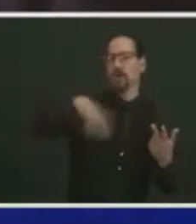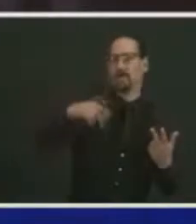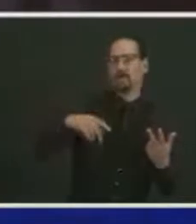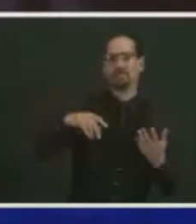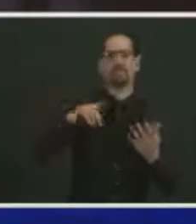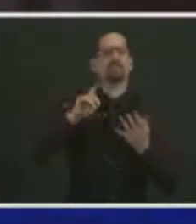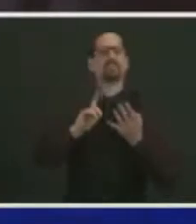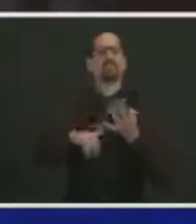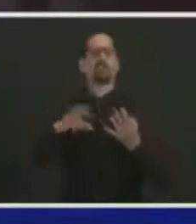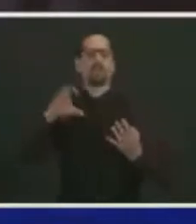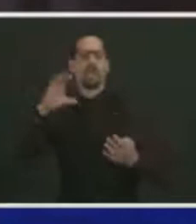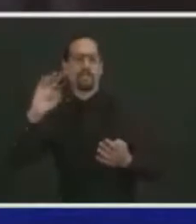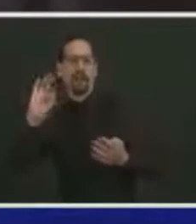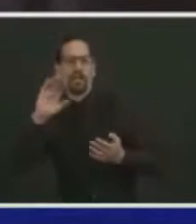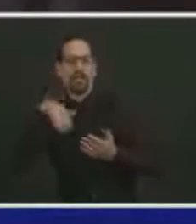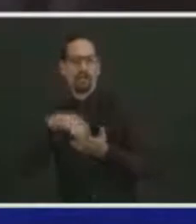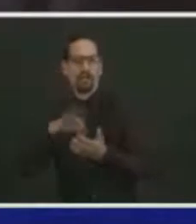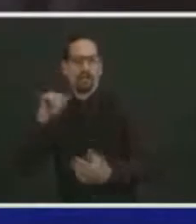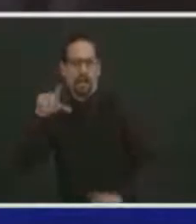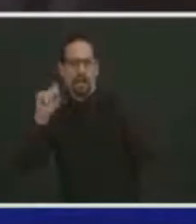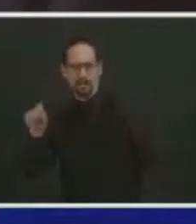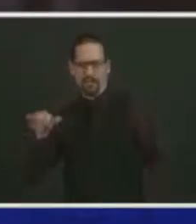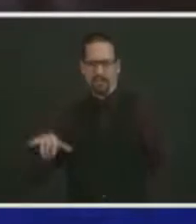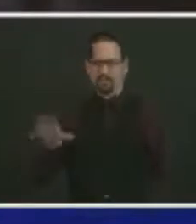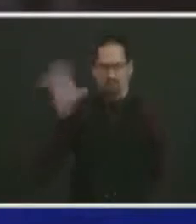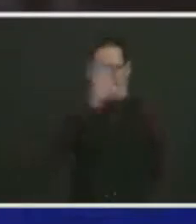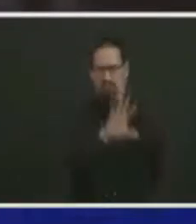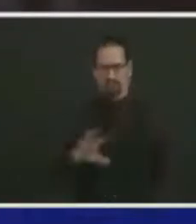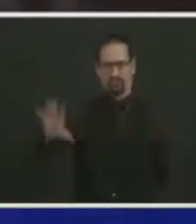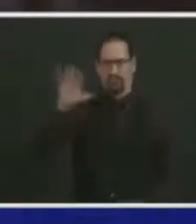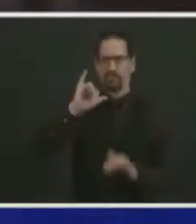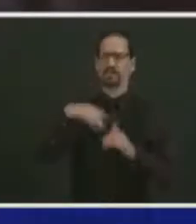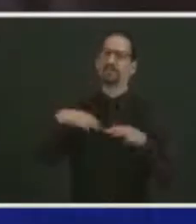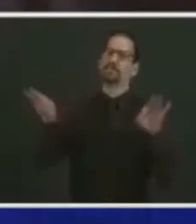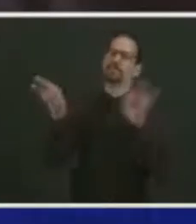lens that will cut across everything that we do. The